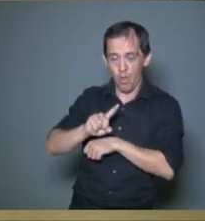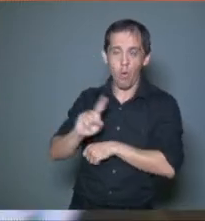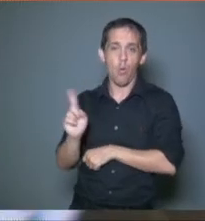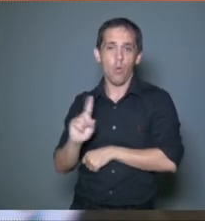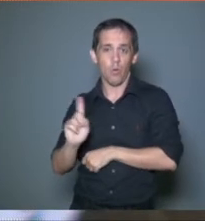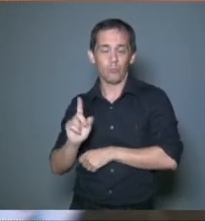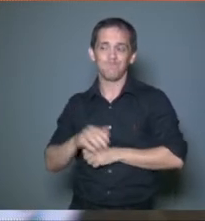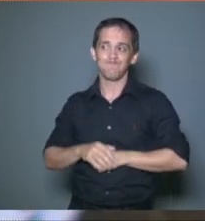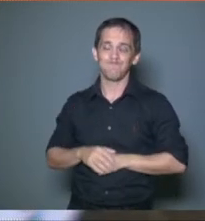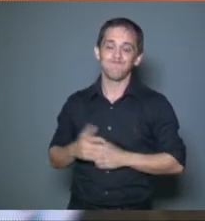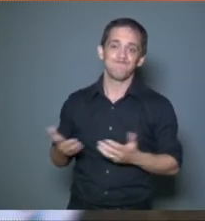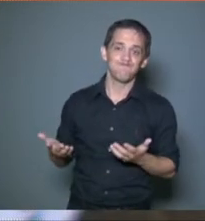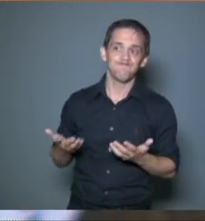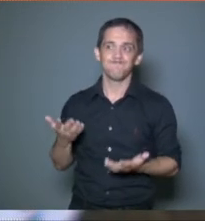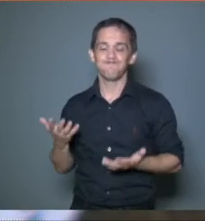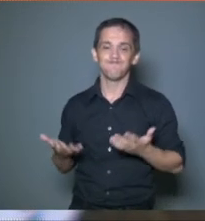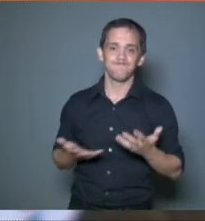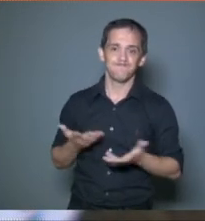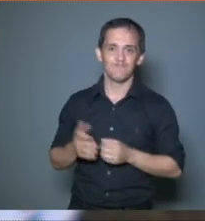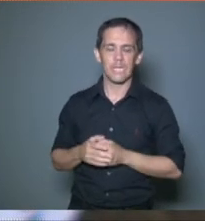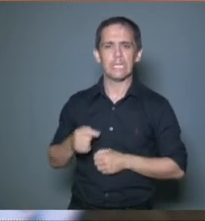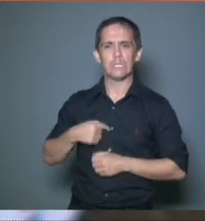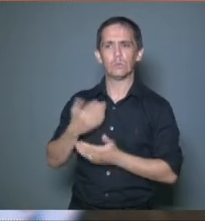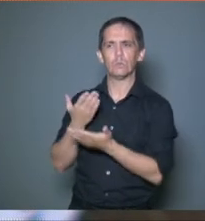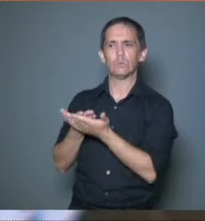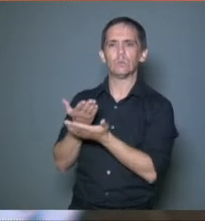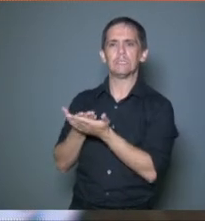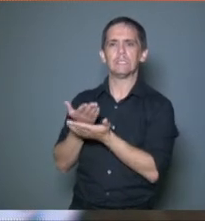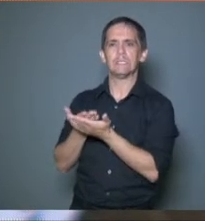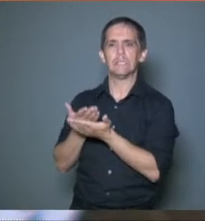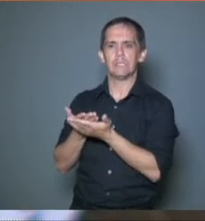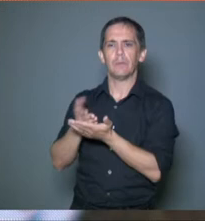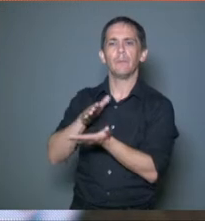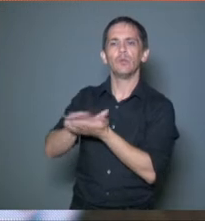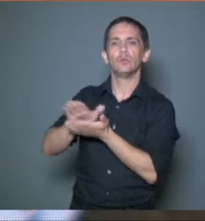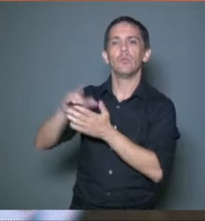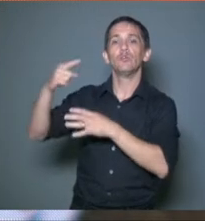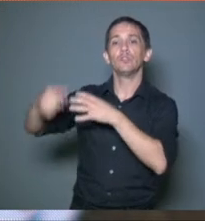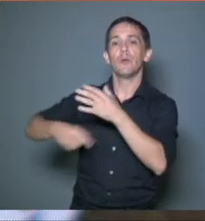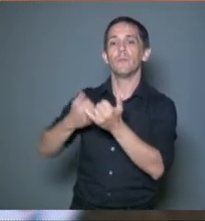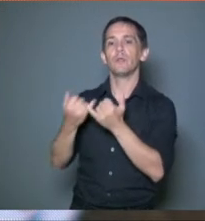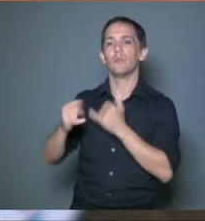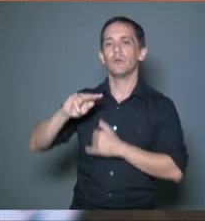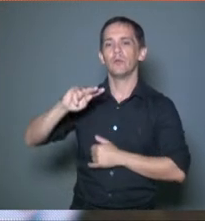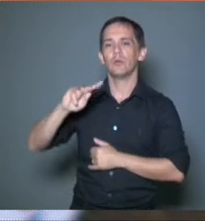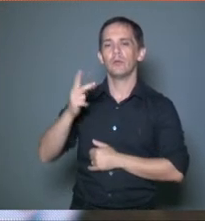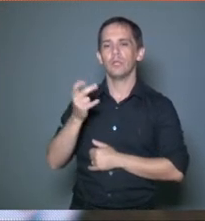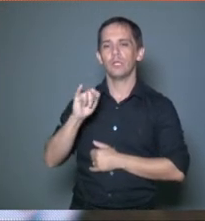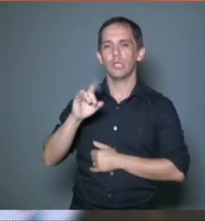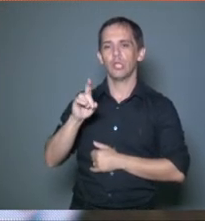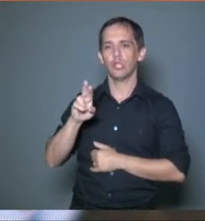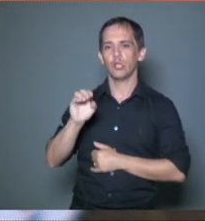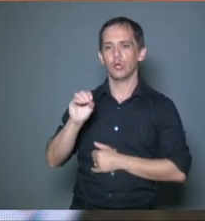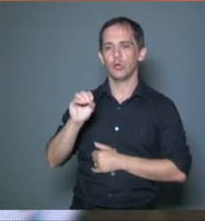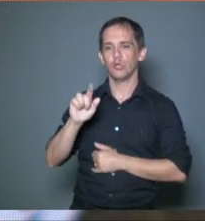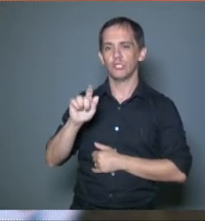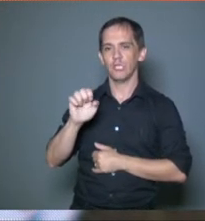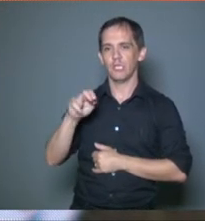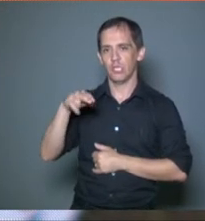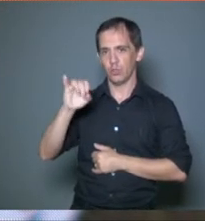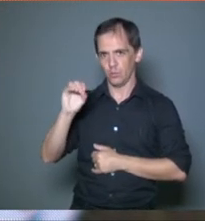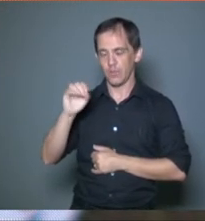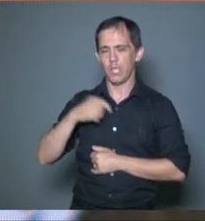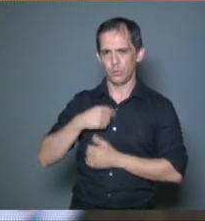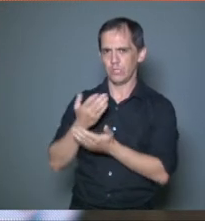are net exporters, Belarus rather. Let us take nitrogen, 176